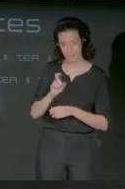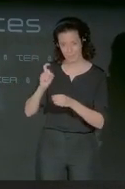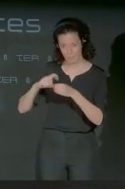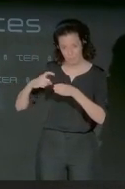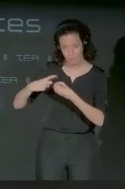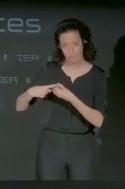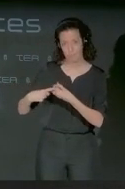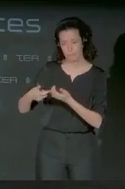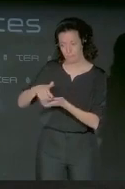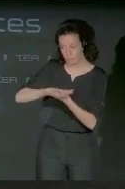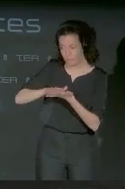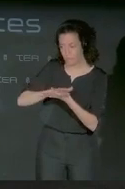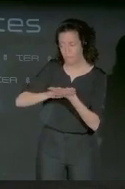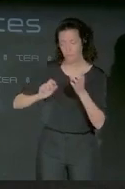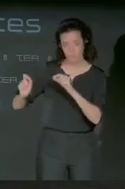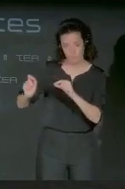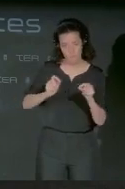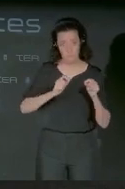what could be some of the options.